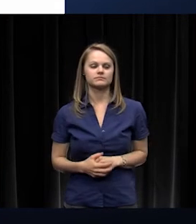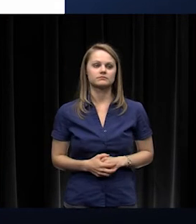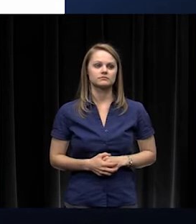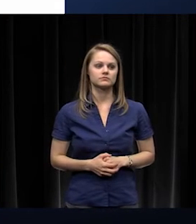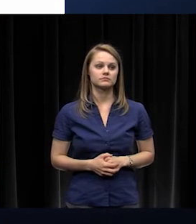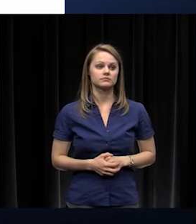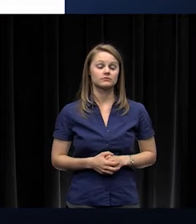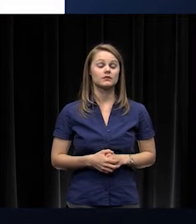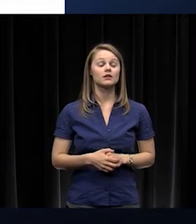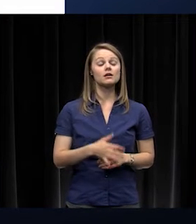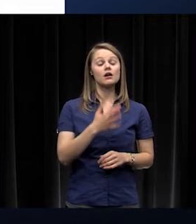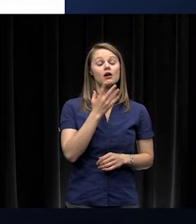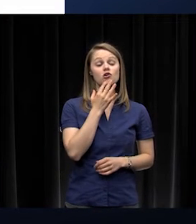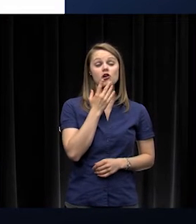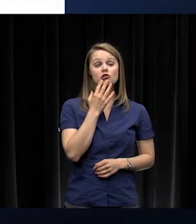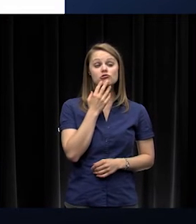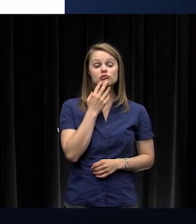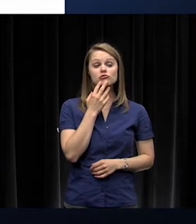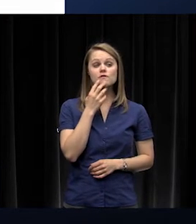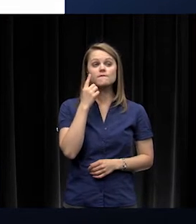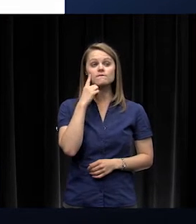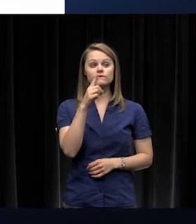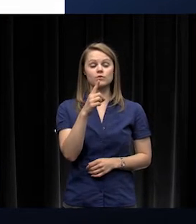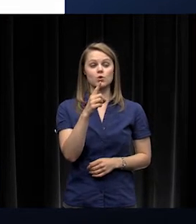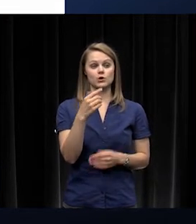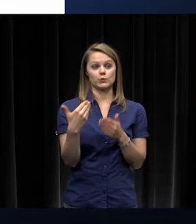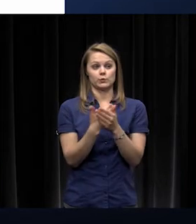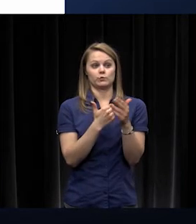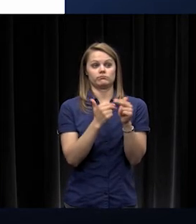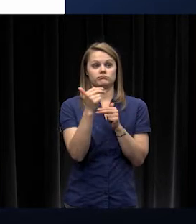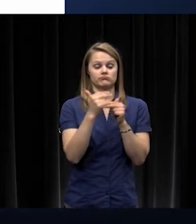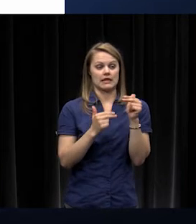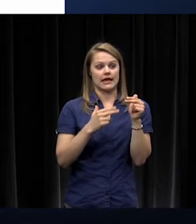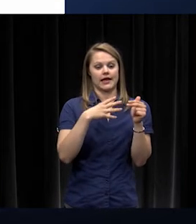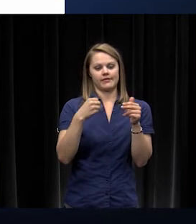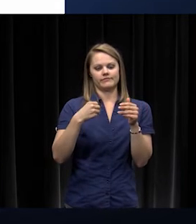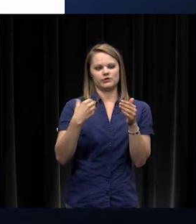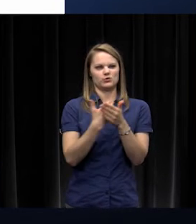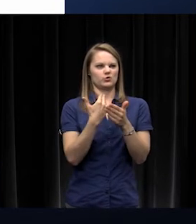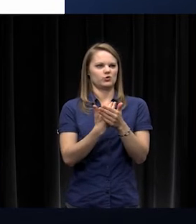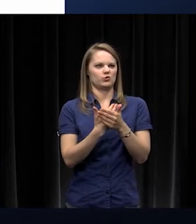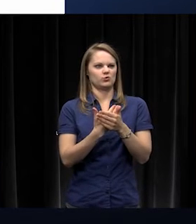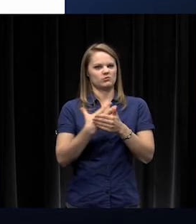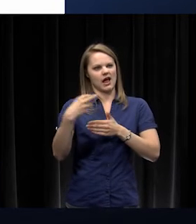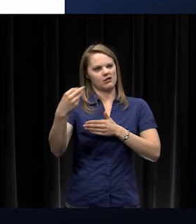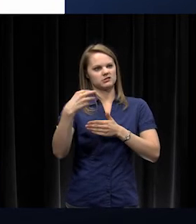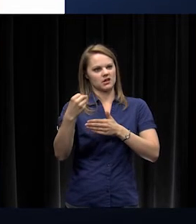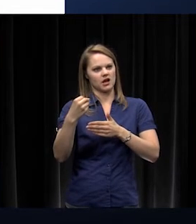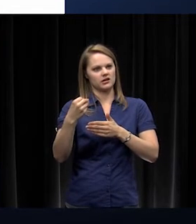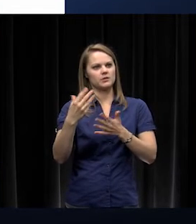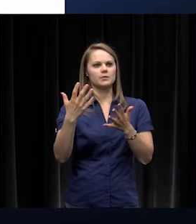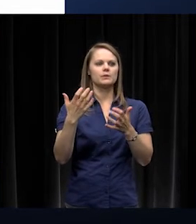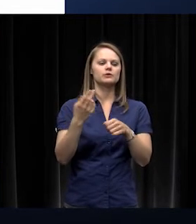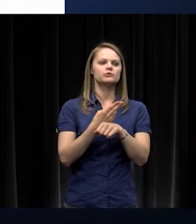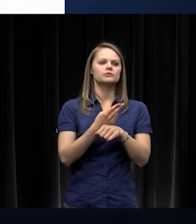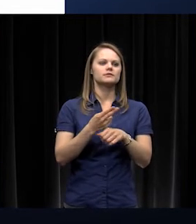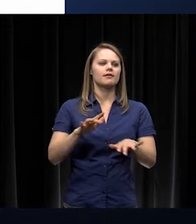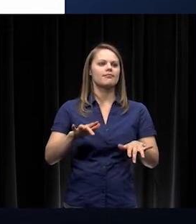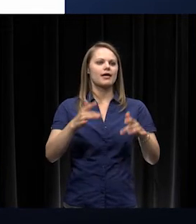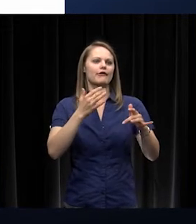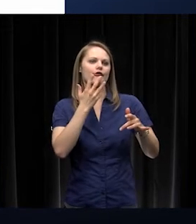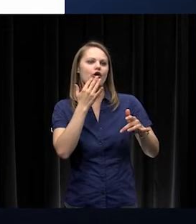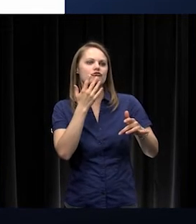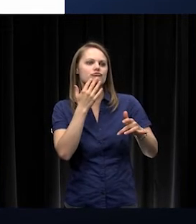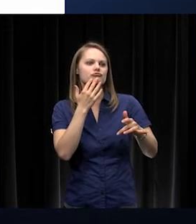for our addition and reskinning of the annex as well, you know, using the lighter colors of the limestone, and then of